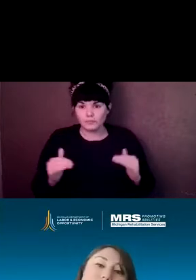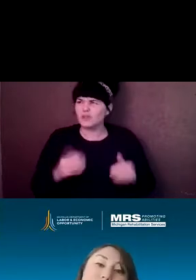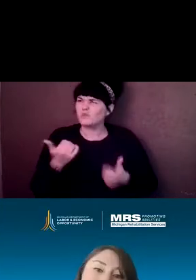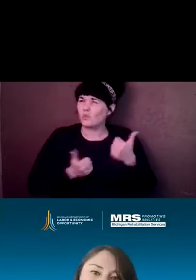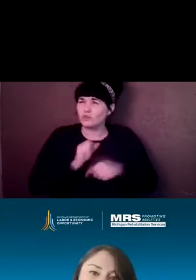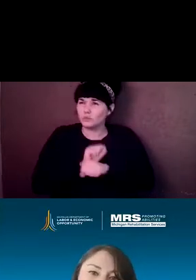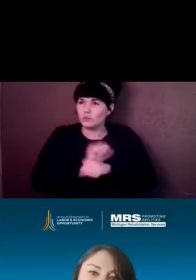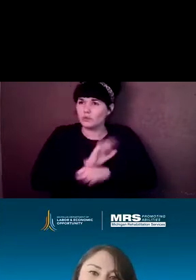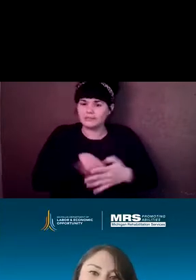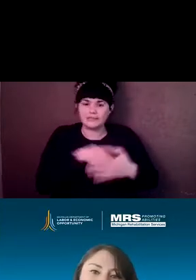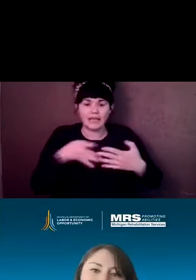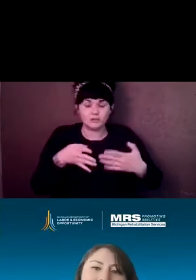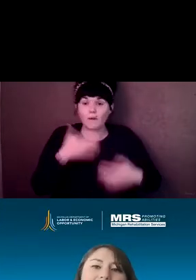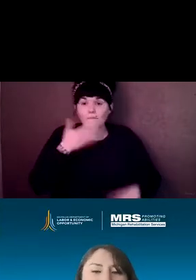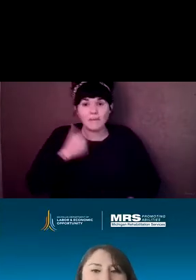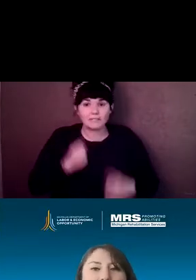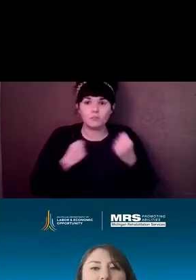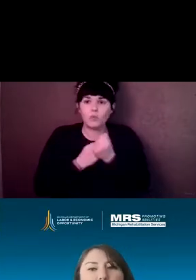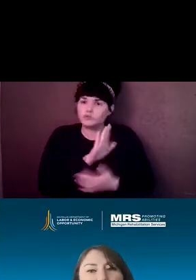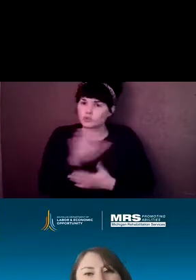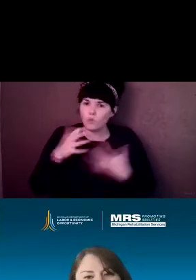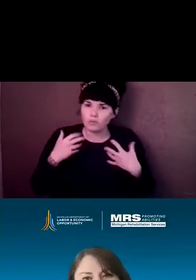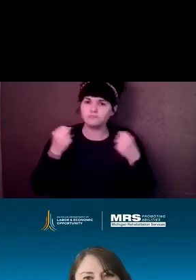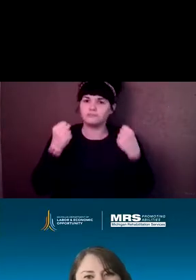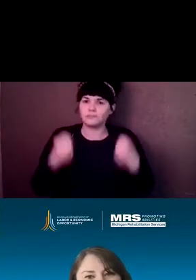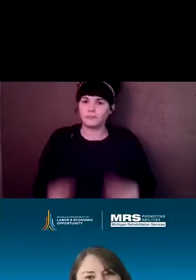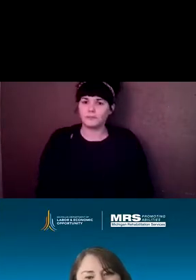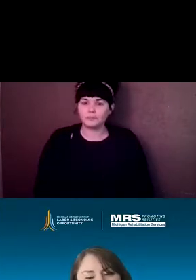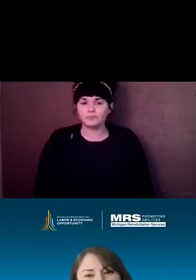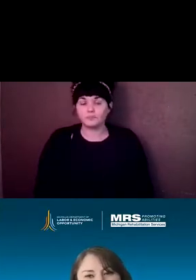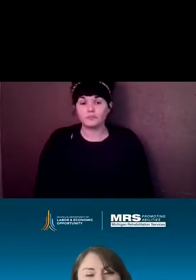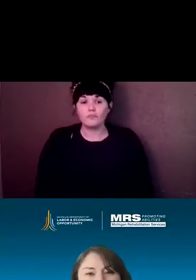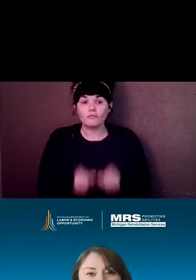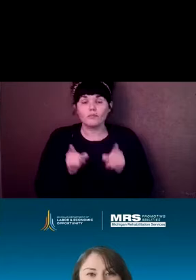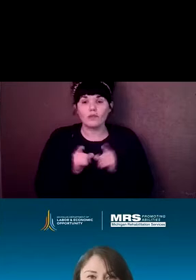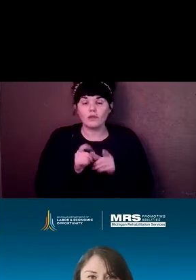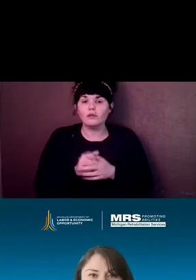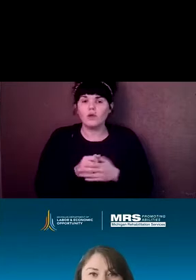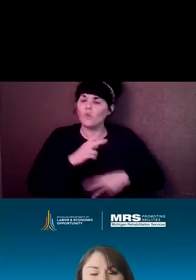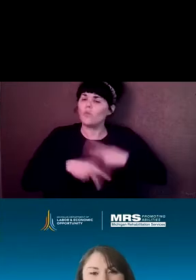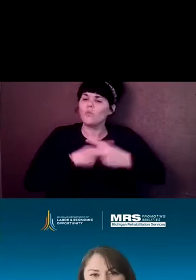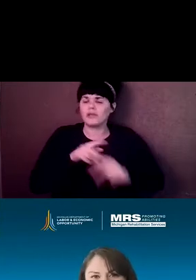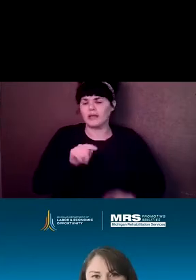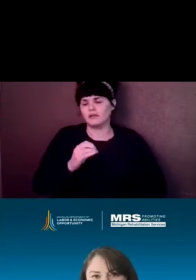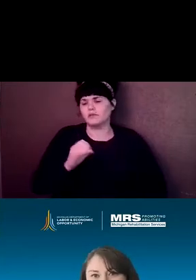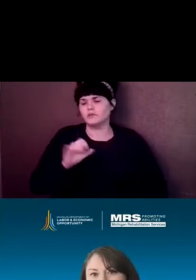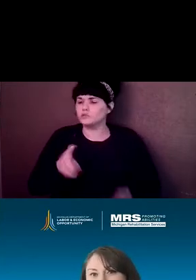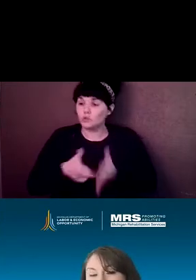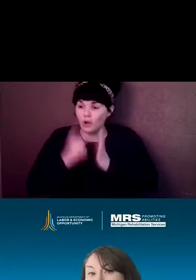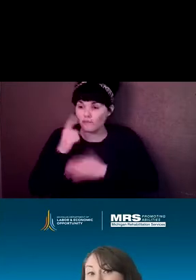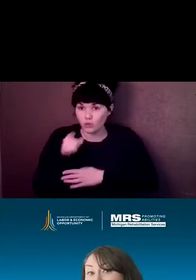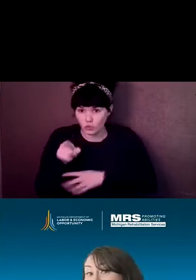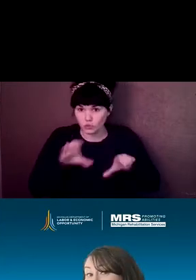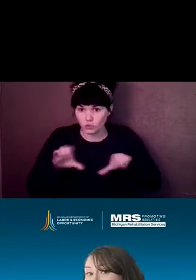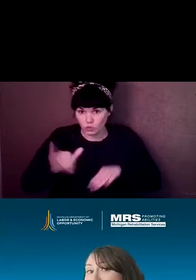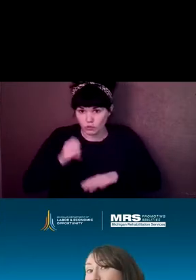overall well-being? And what tools do you need to perform your job well? And considering the fact that